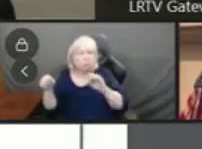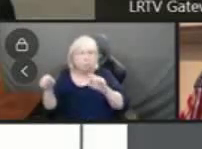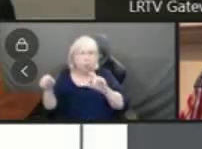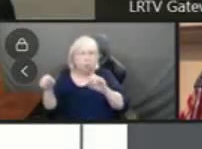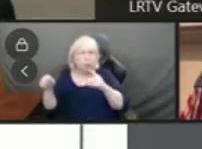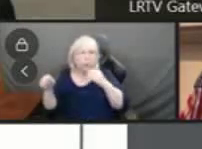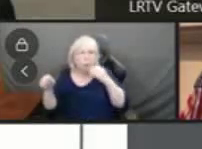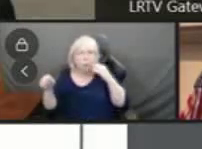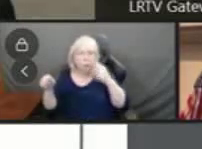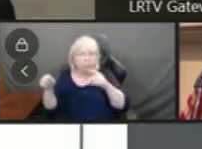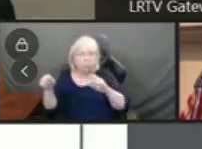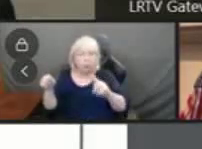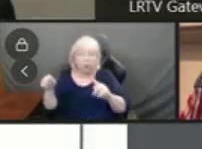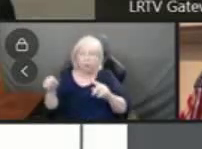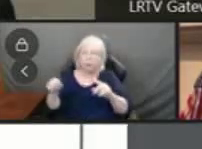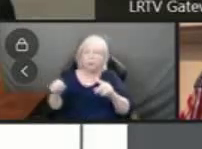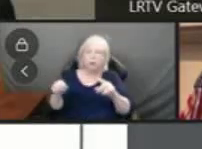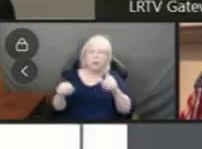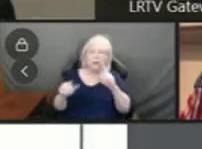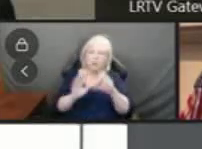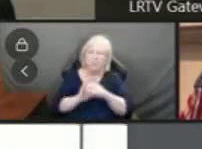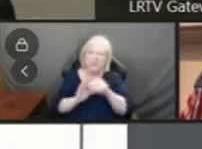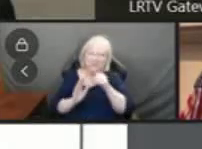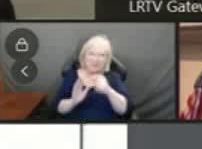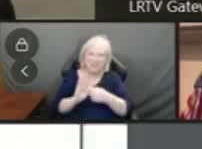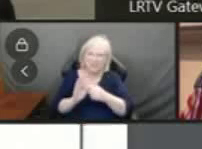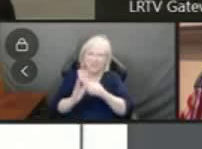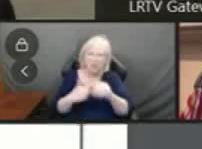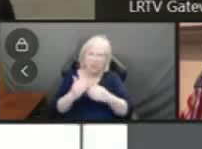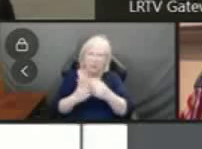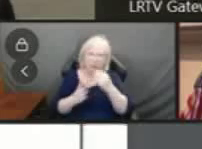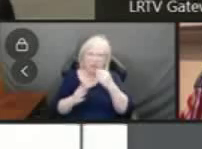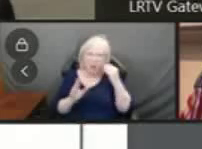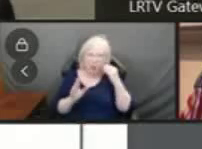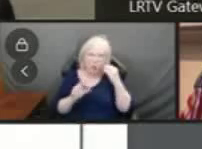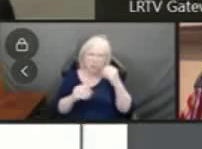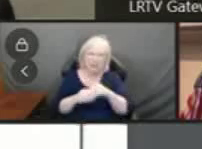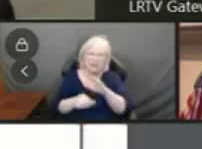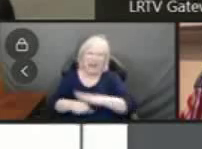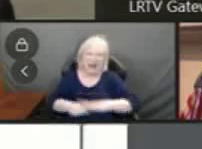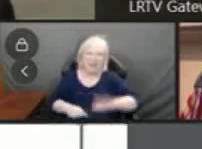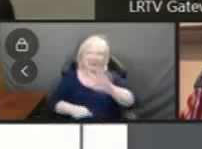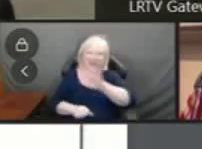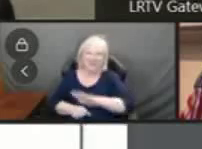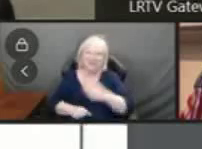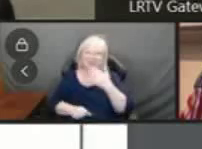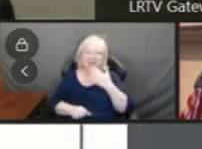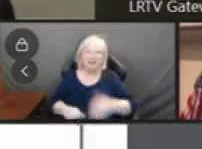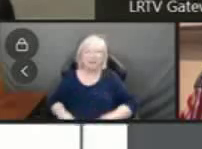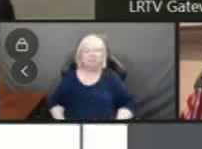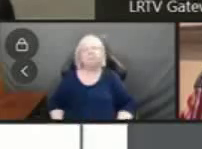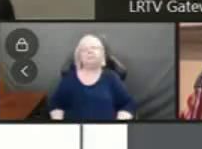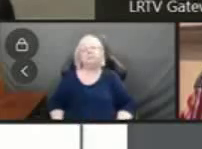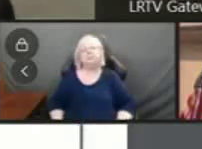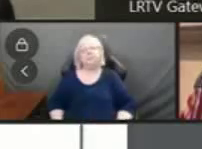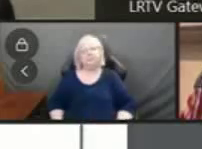So the picture doesn't show all the residential in the area. Thank you.